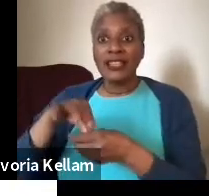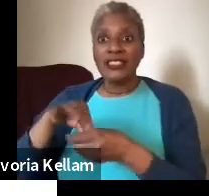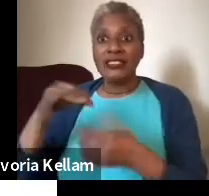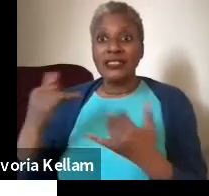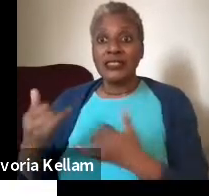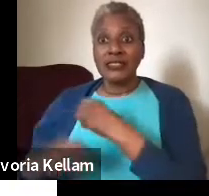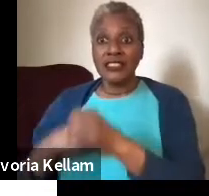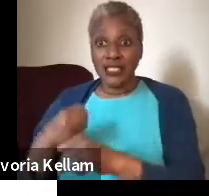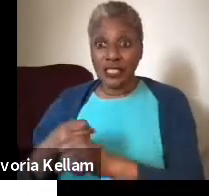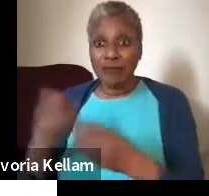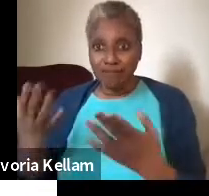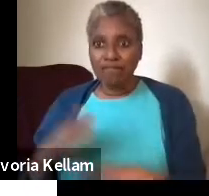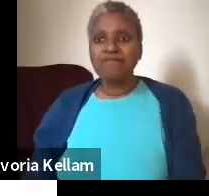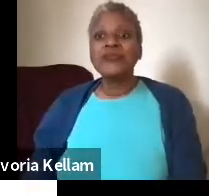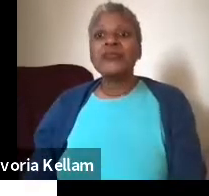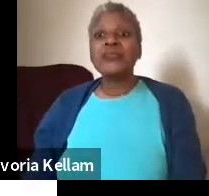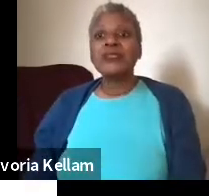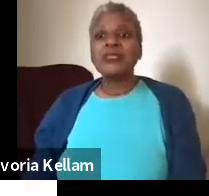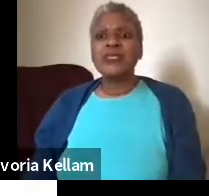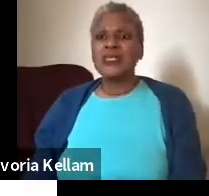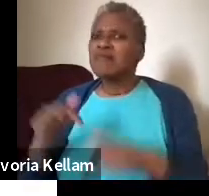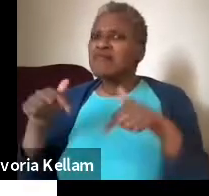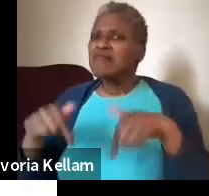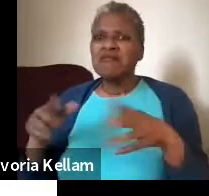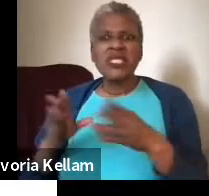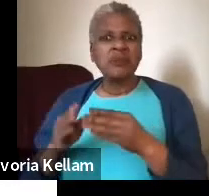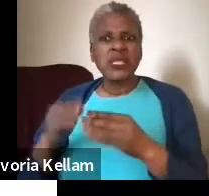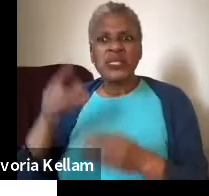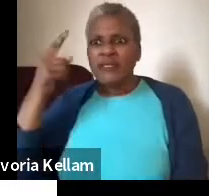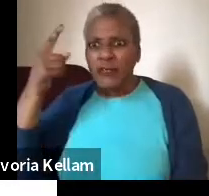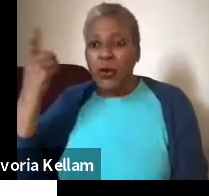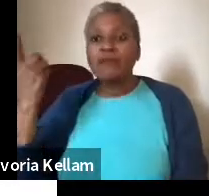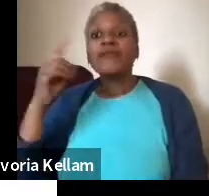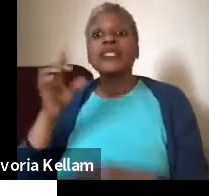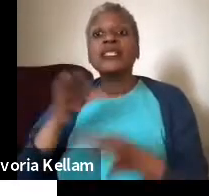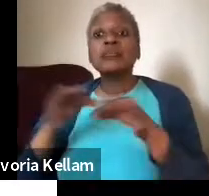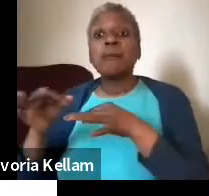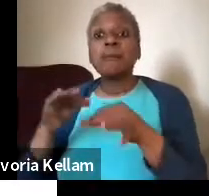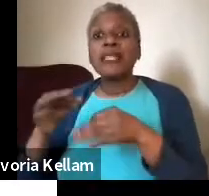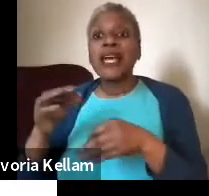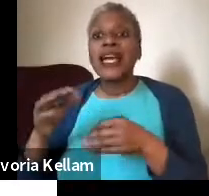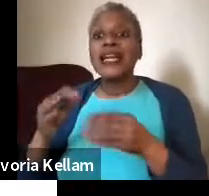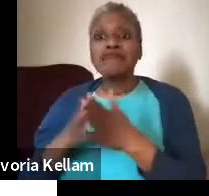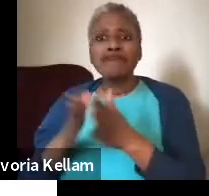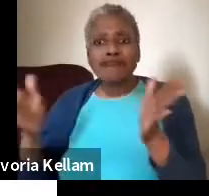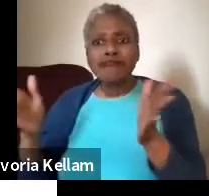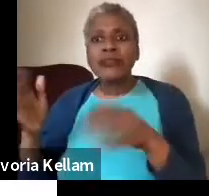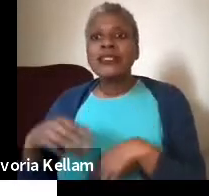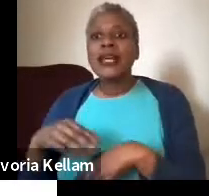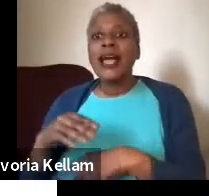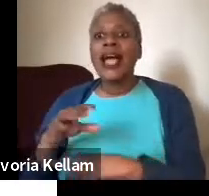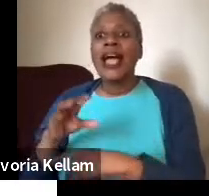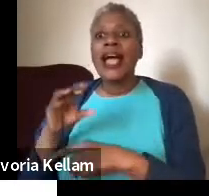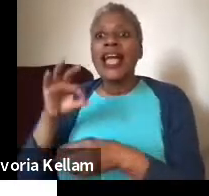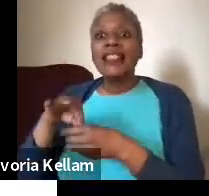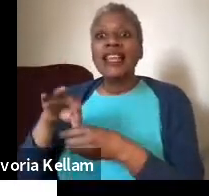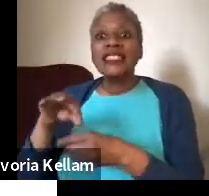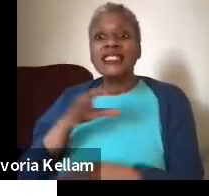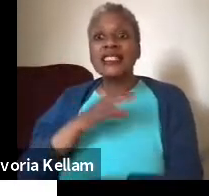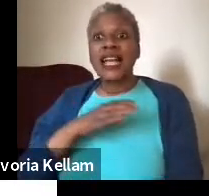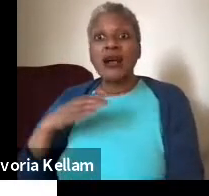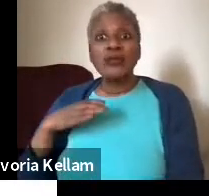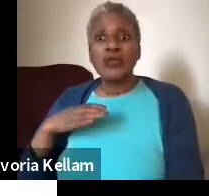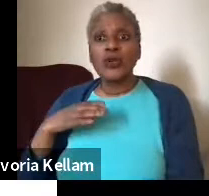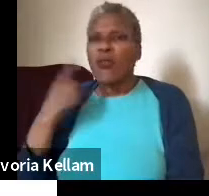So the purpose of our presentation today is to give you an overview of what election councils do, the role they play in our